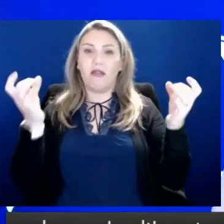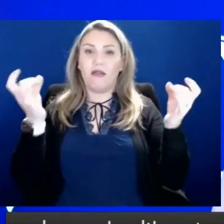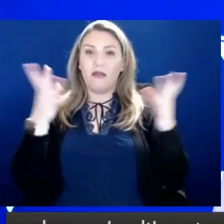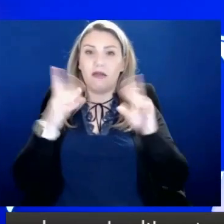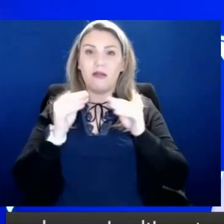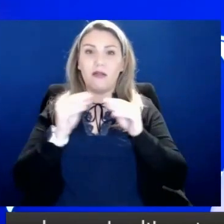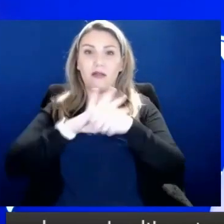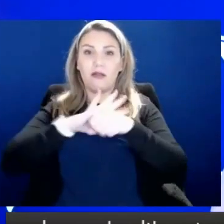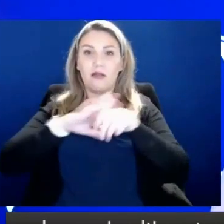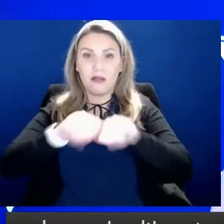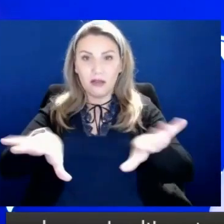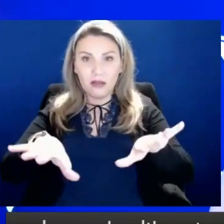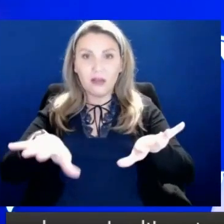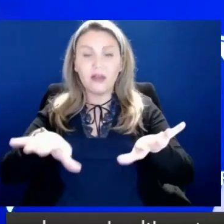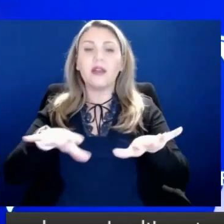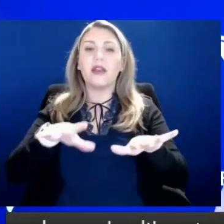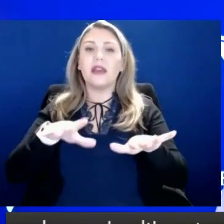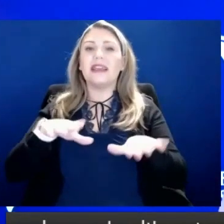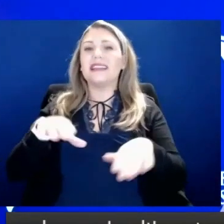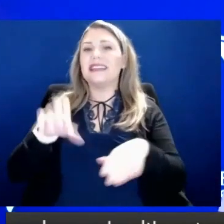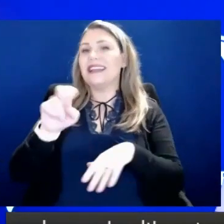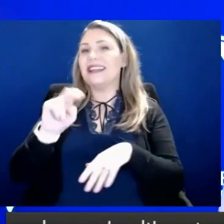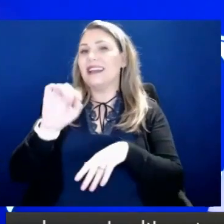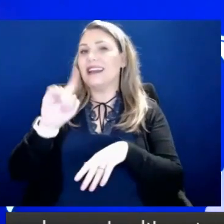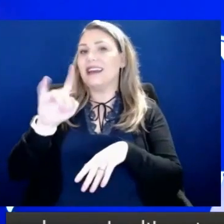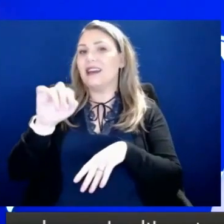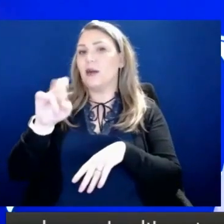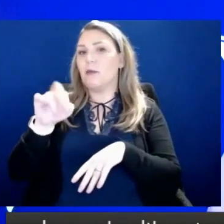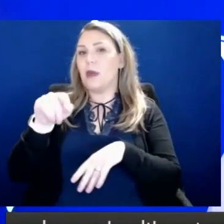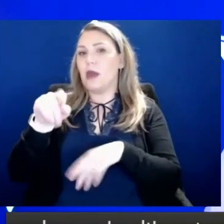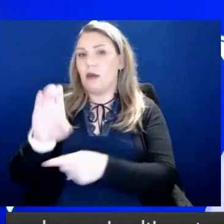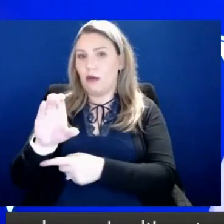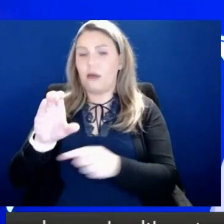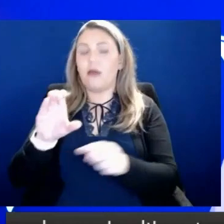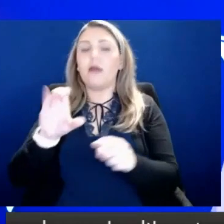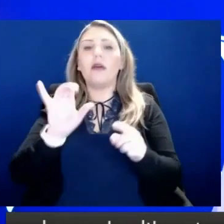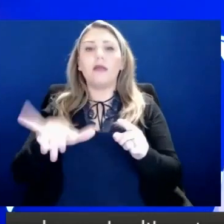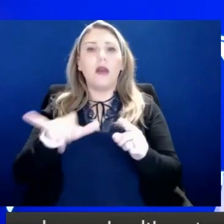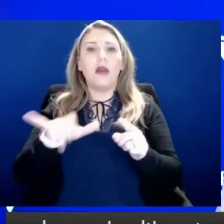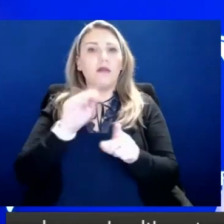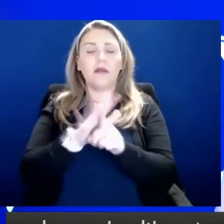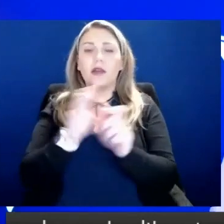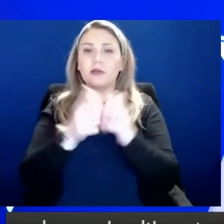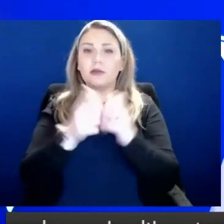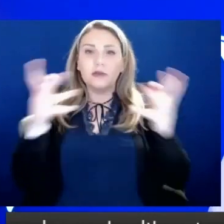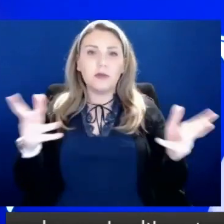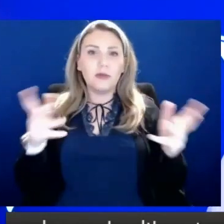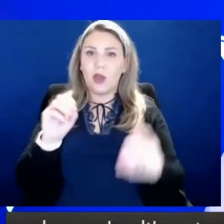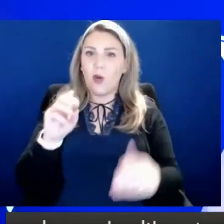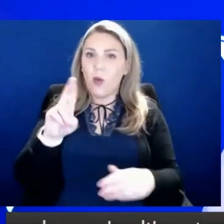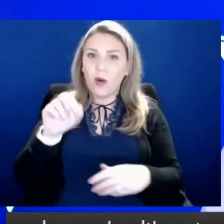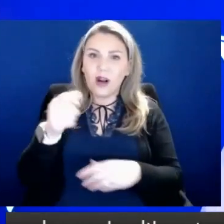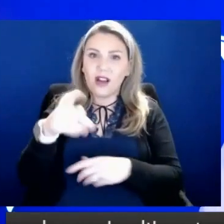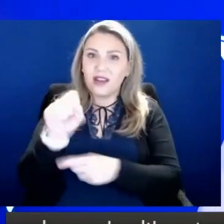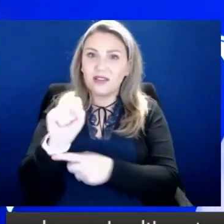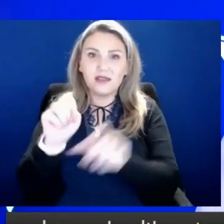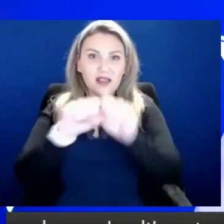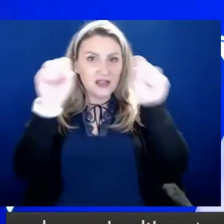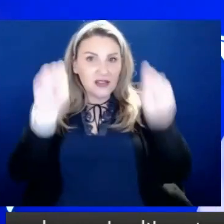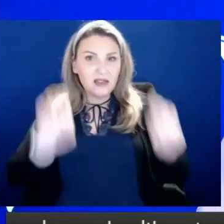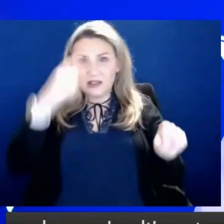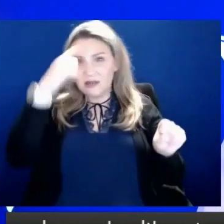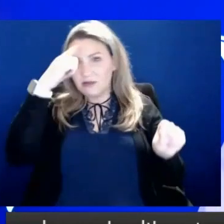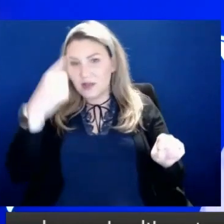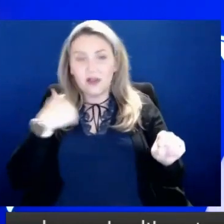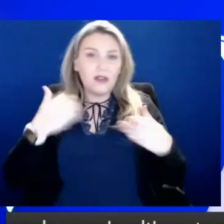epidemic because long COVID does affect so many organ systems, basically every organ system. And some people may have some symptoms or